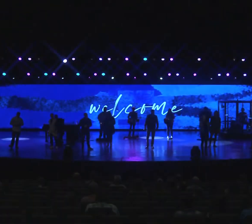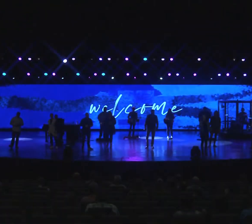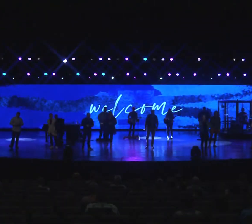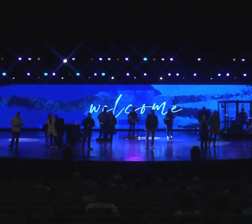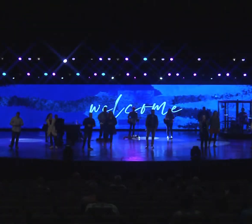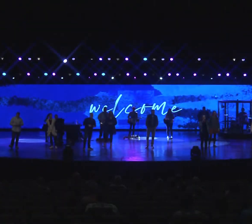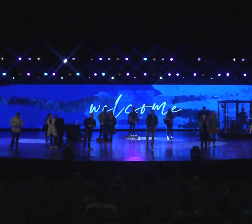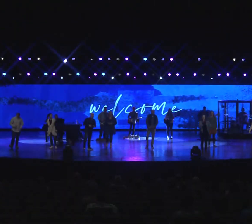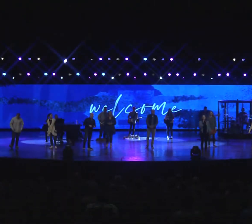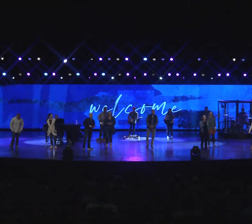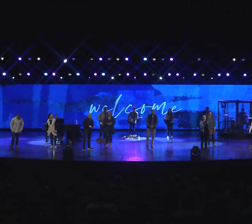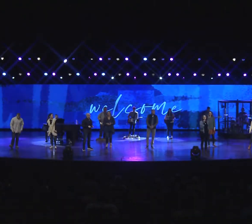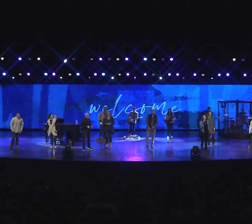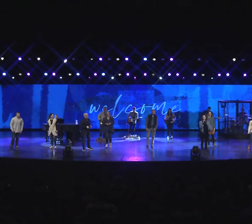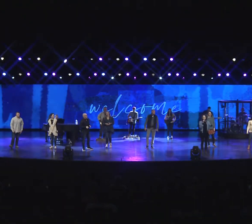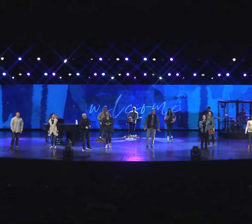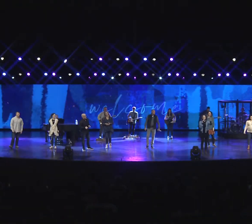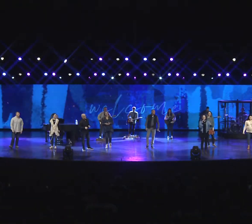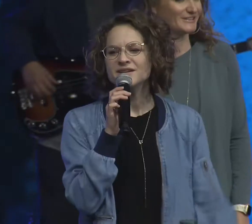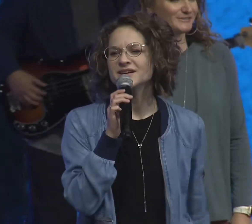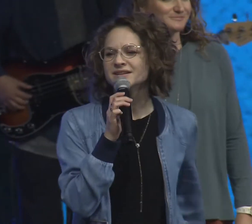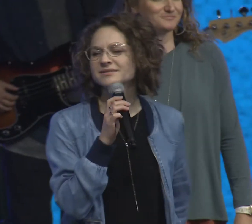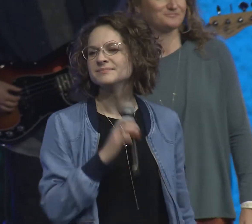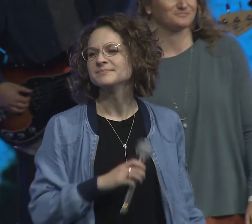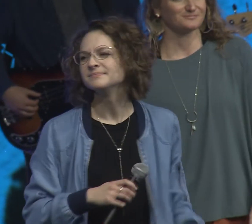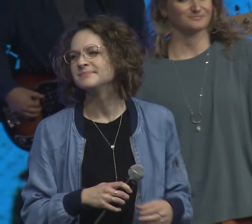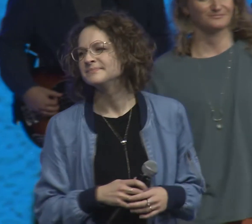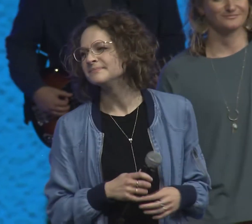Good morning, church family. Would you stand as we worship together?